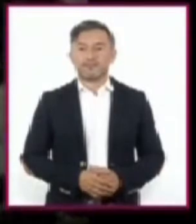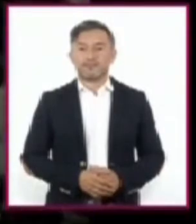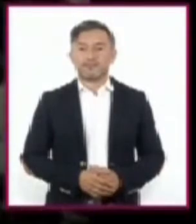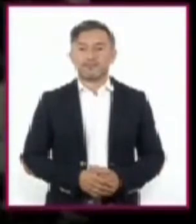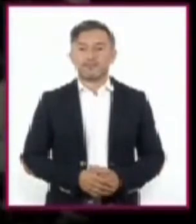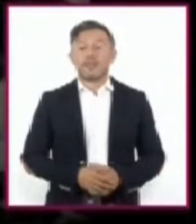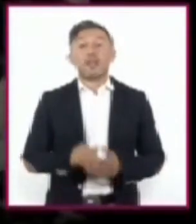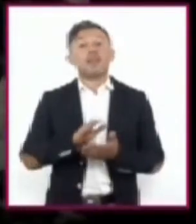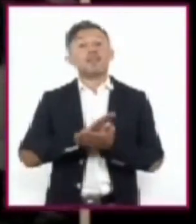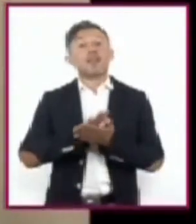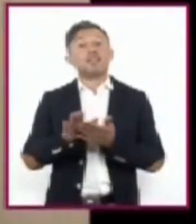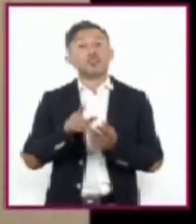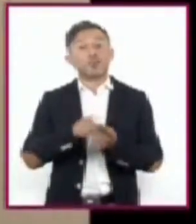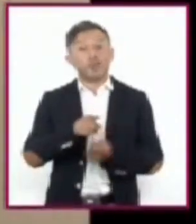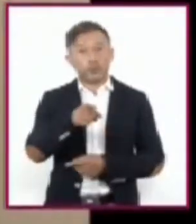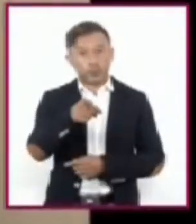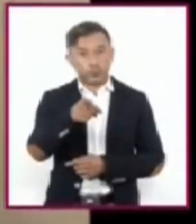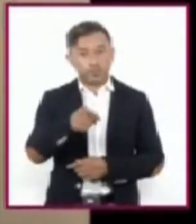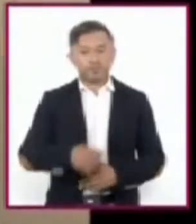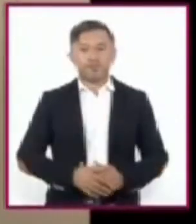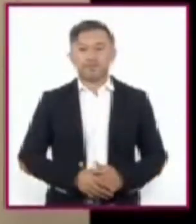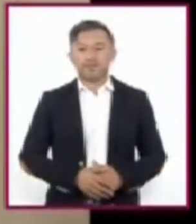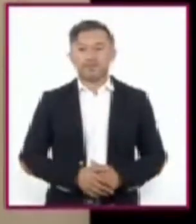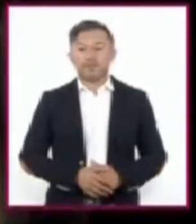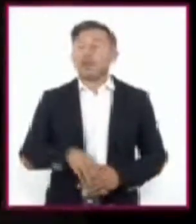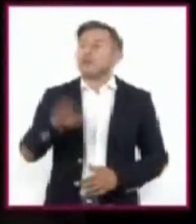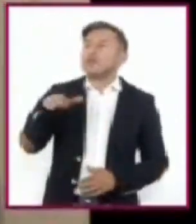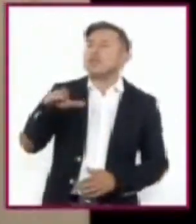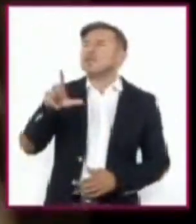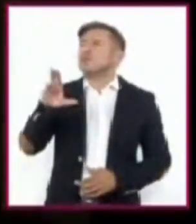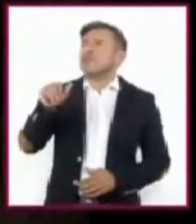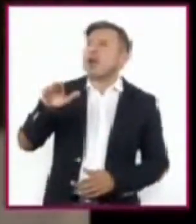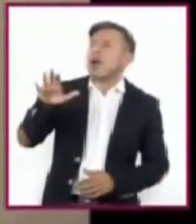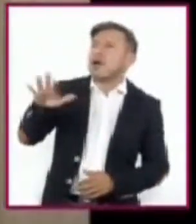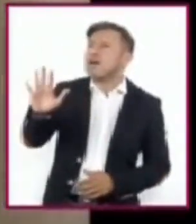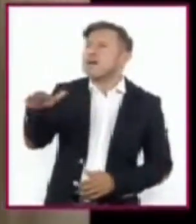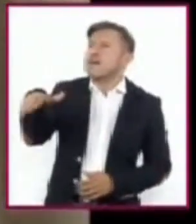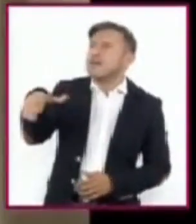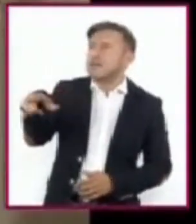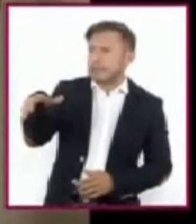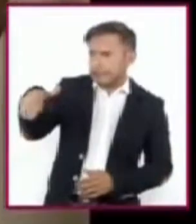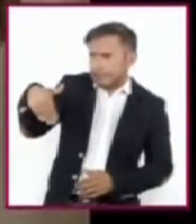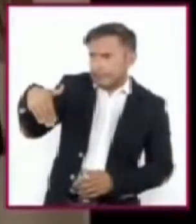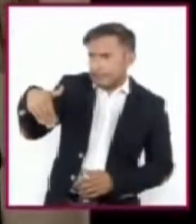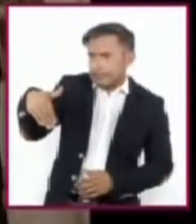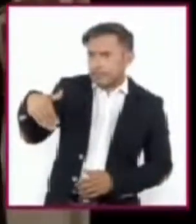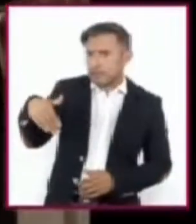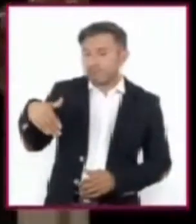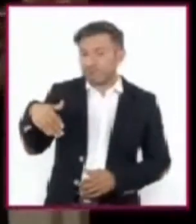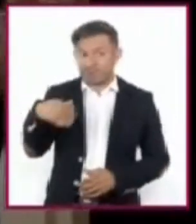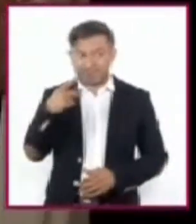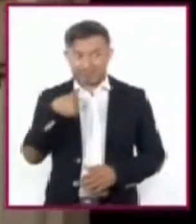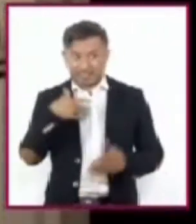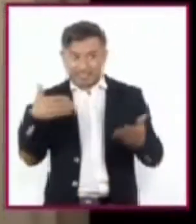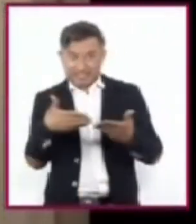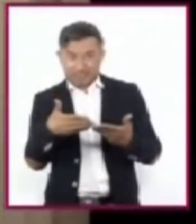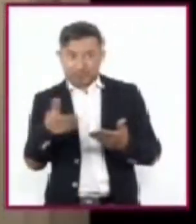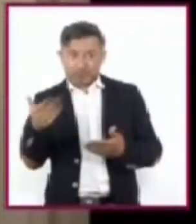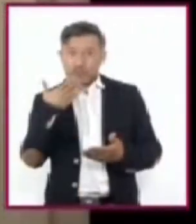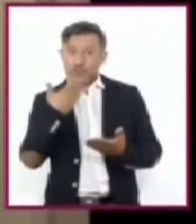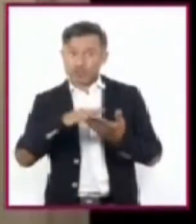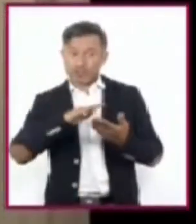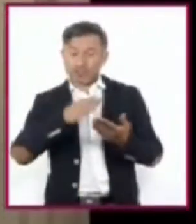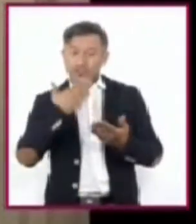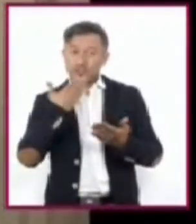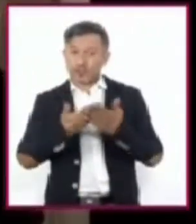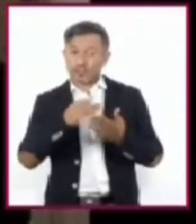Nice to meet you. Lucia, Lucia, Lucia, come here. He's a very good friend of mine.